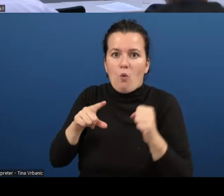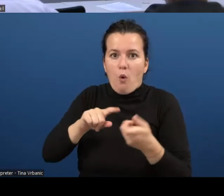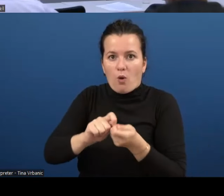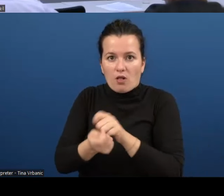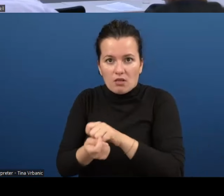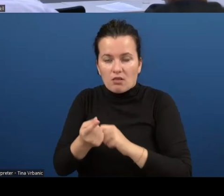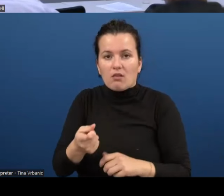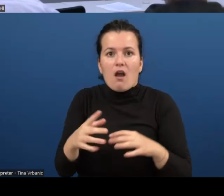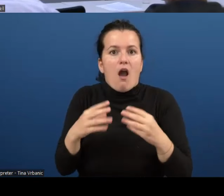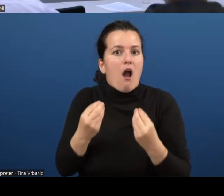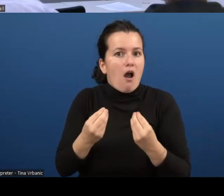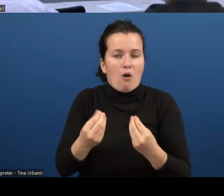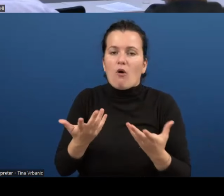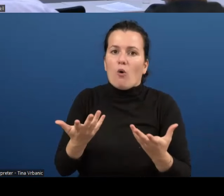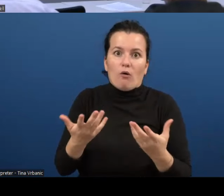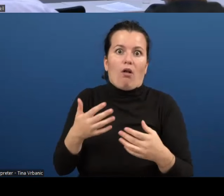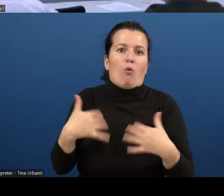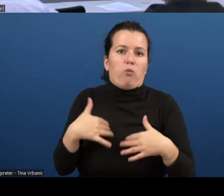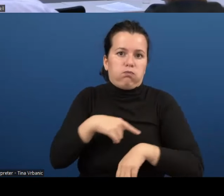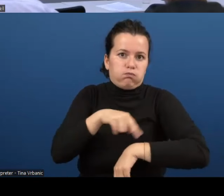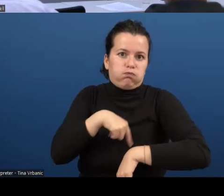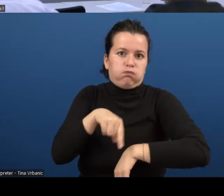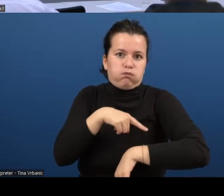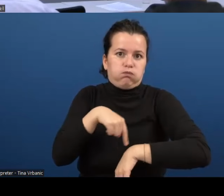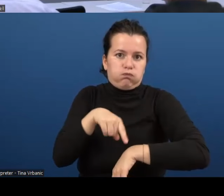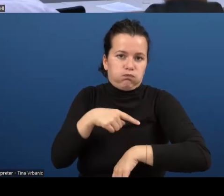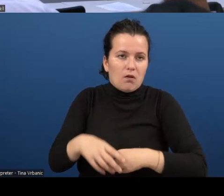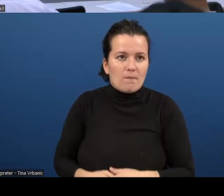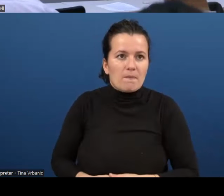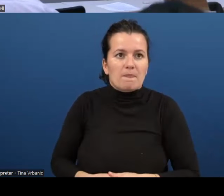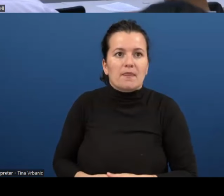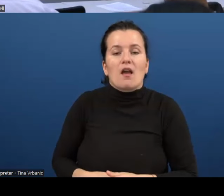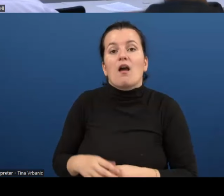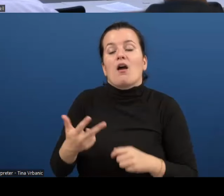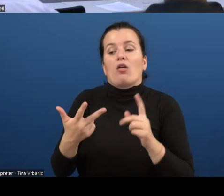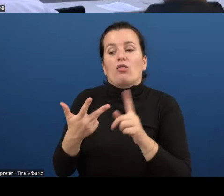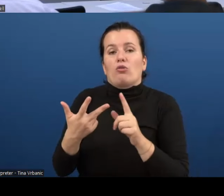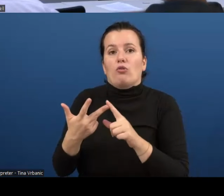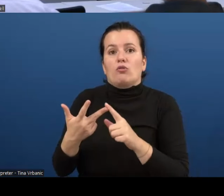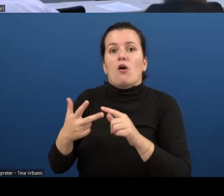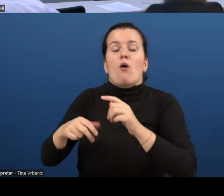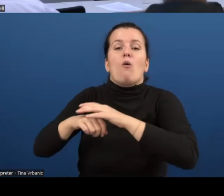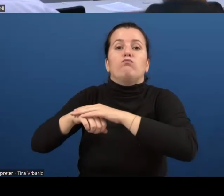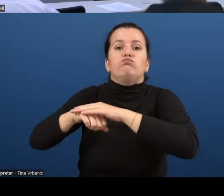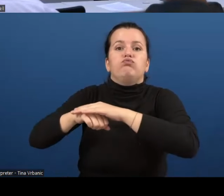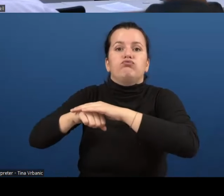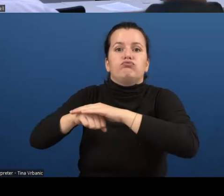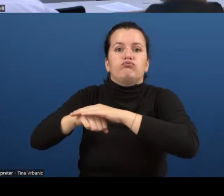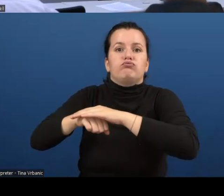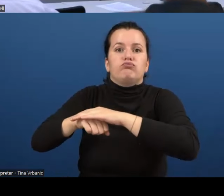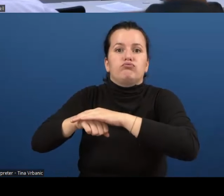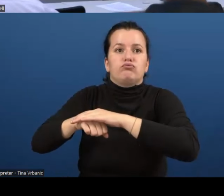ways to do that. And another main message is that vibration, if you use that in a device, that's really